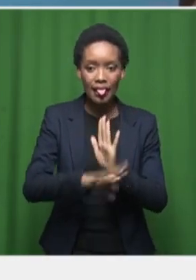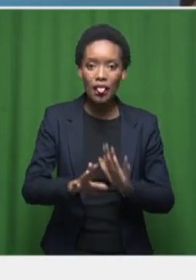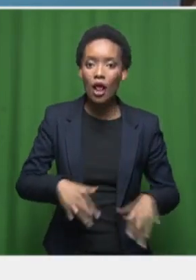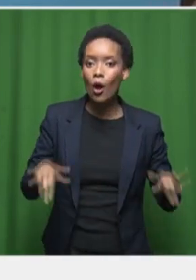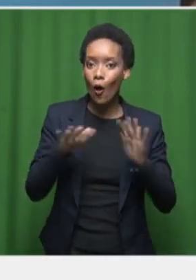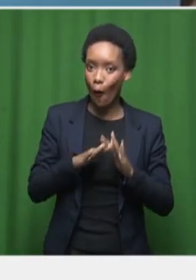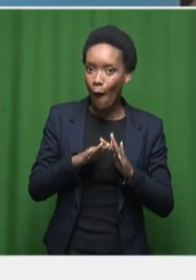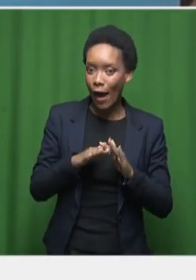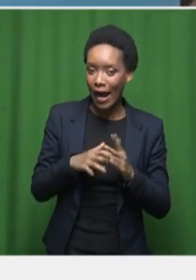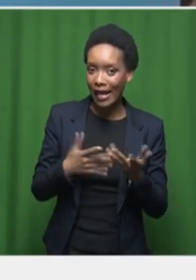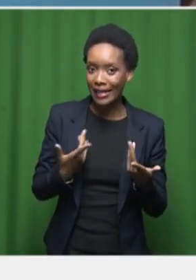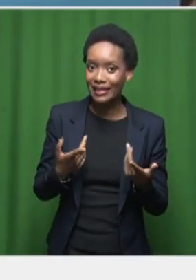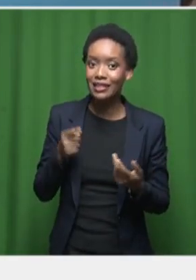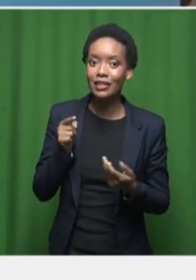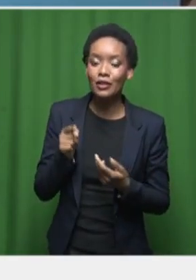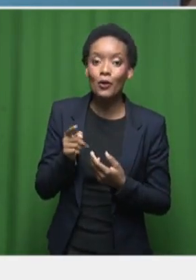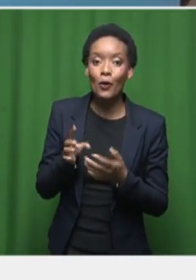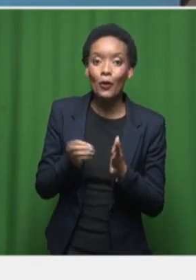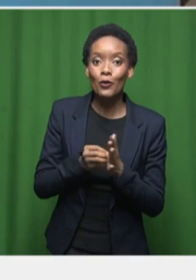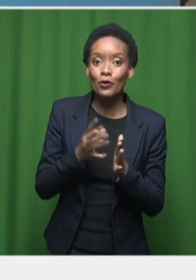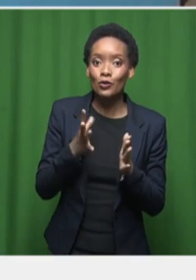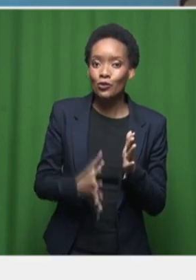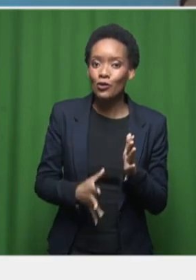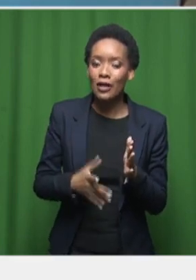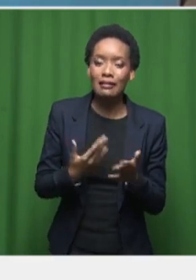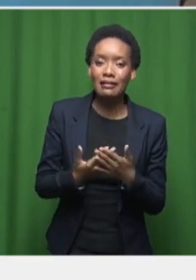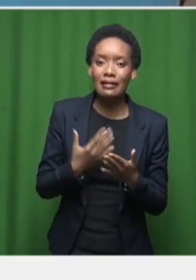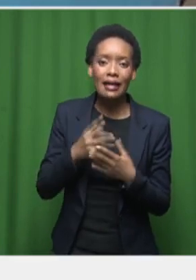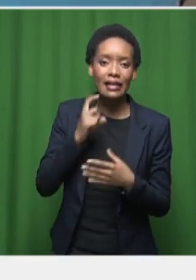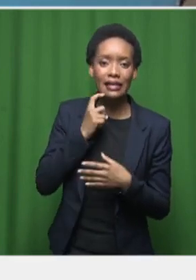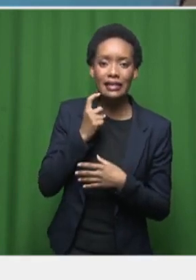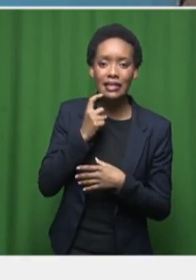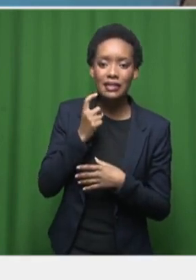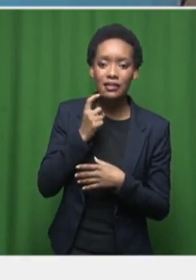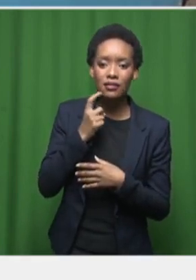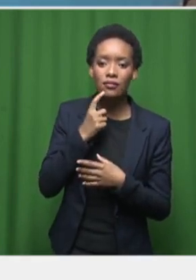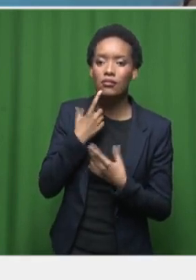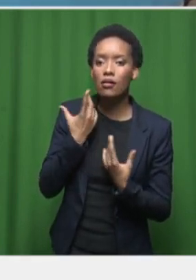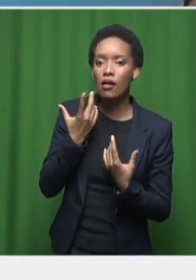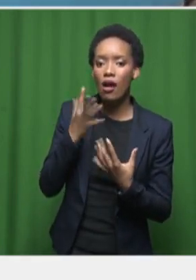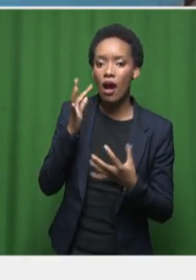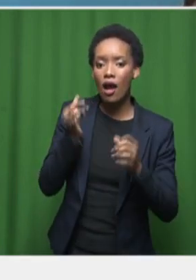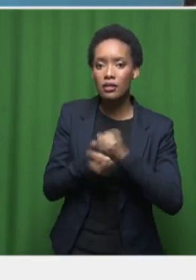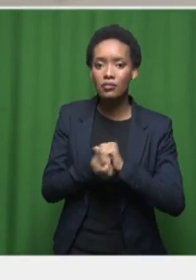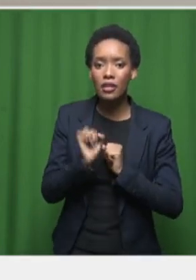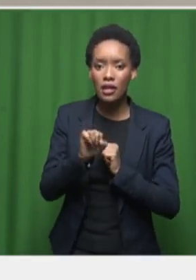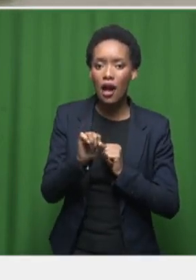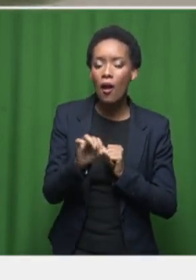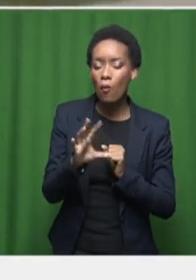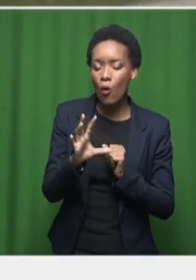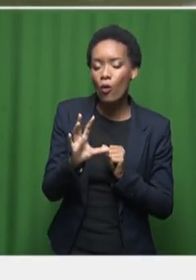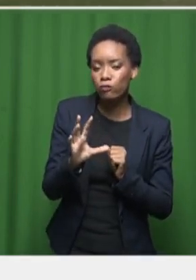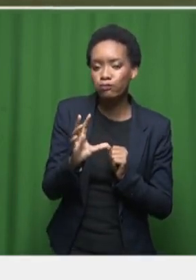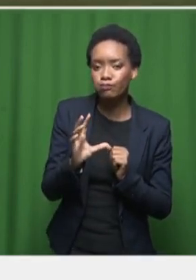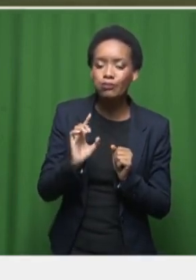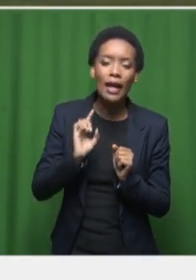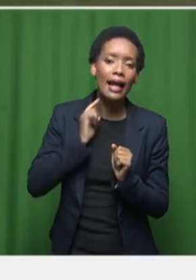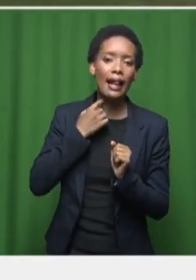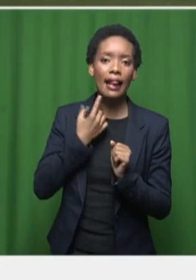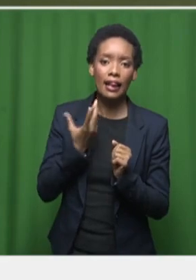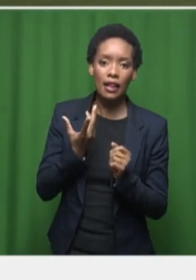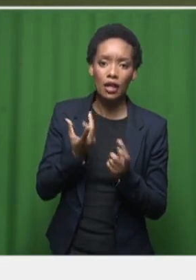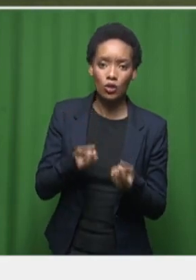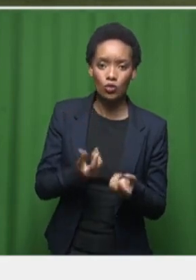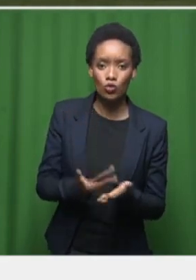ChatGPT, which could allow students to easily outsource their assignments and, of course, cheat. Now, the University of KwaZulu-Natal and